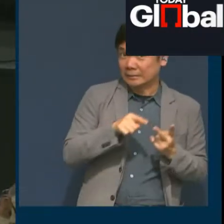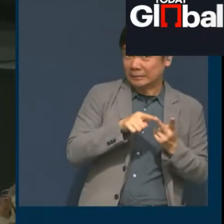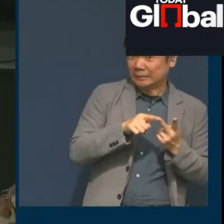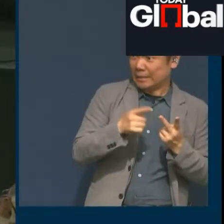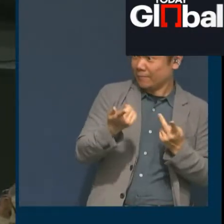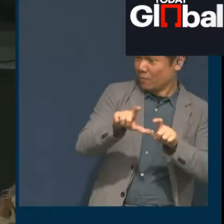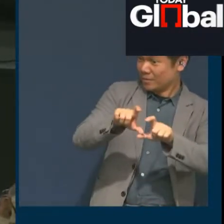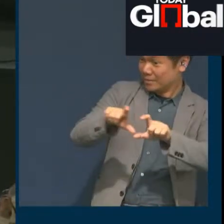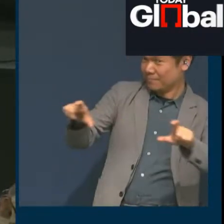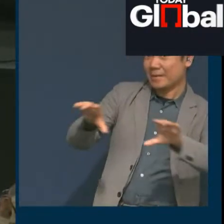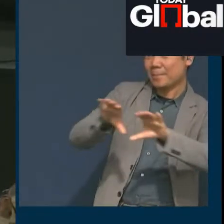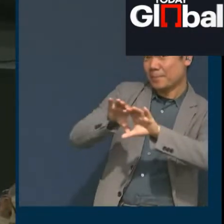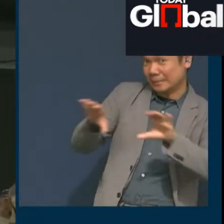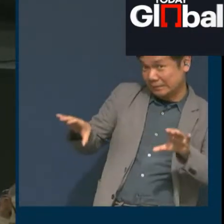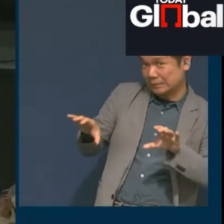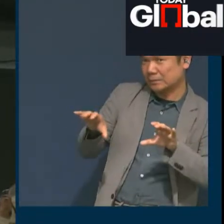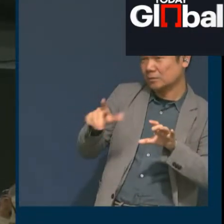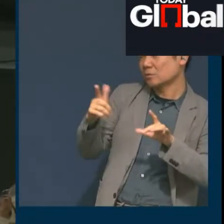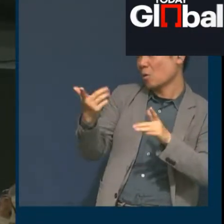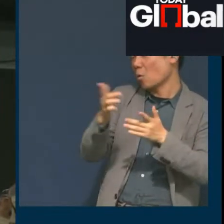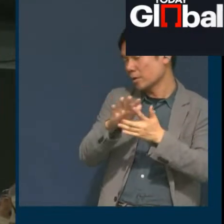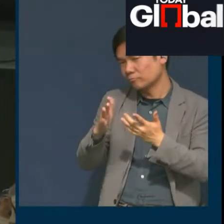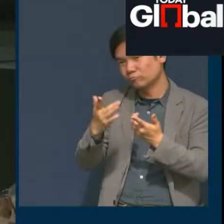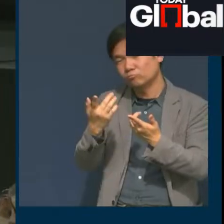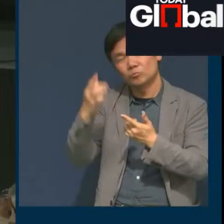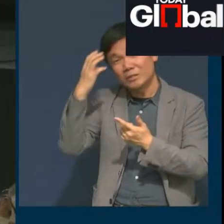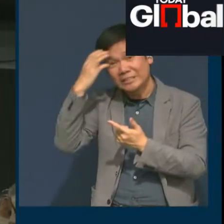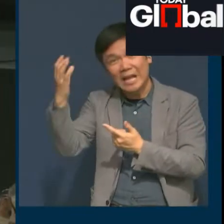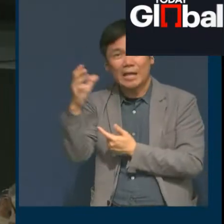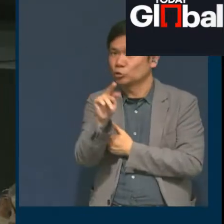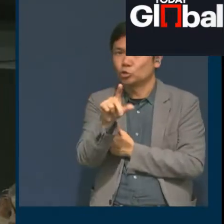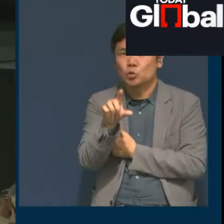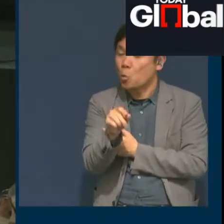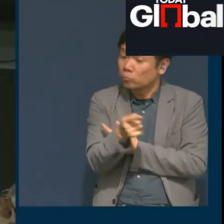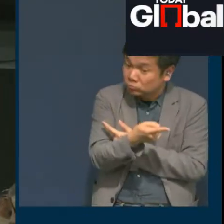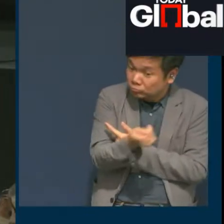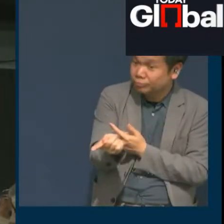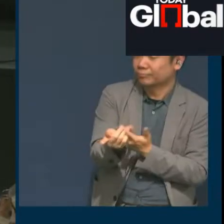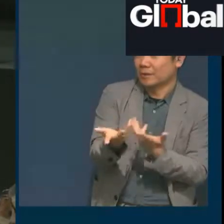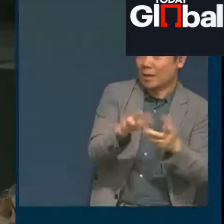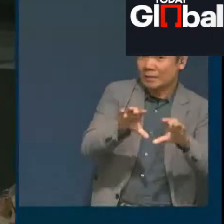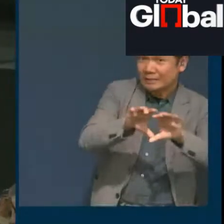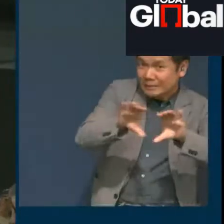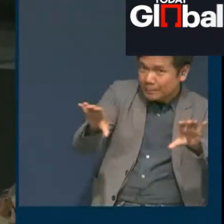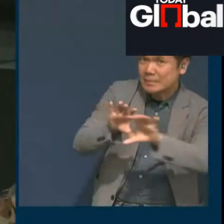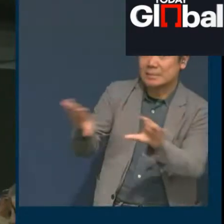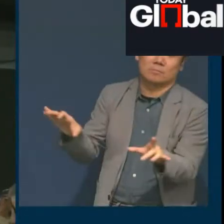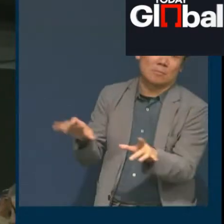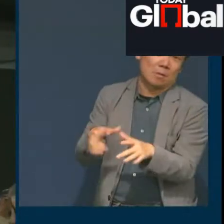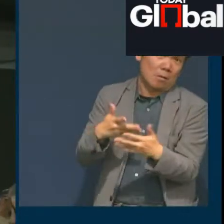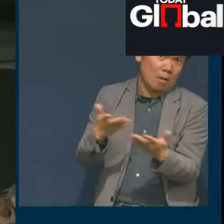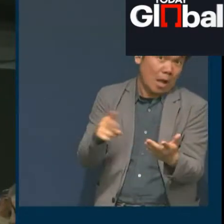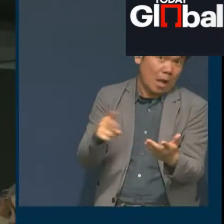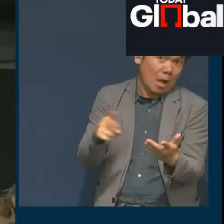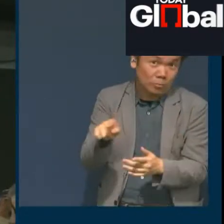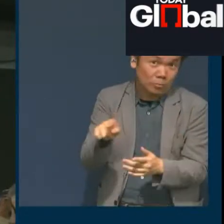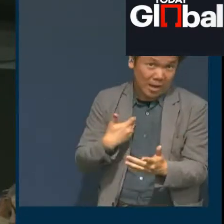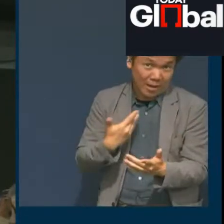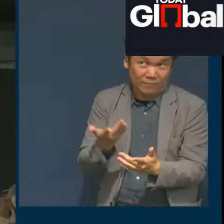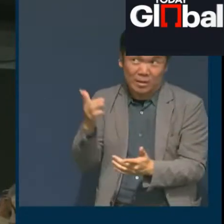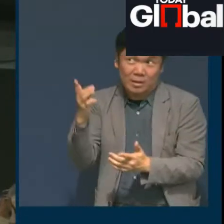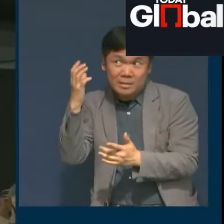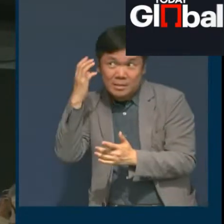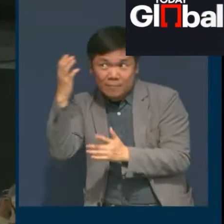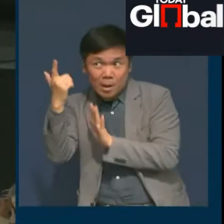institutions. At the same time, you know that it is the state that should realize the laws that are